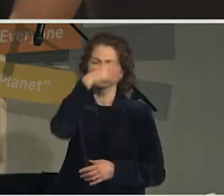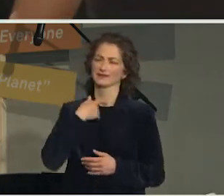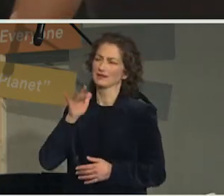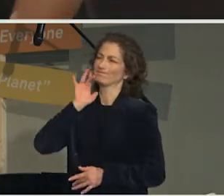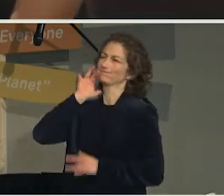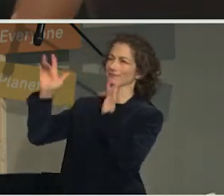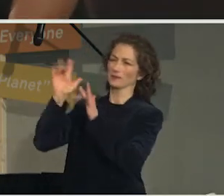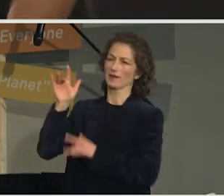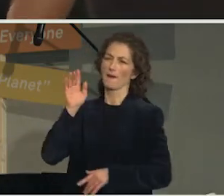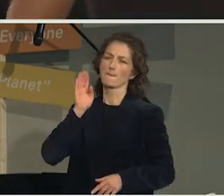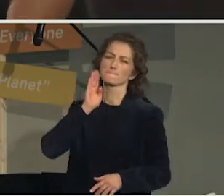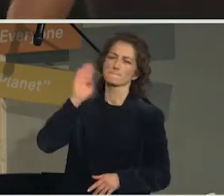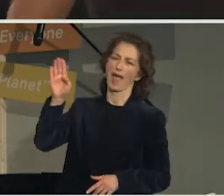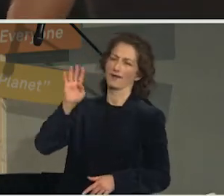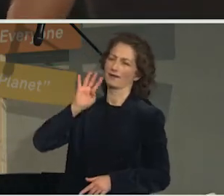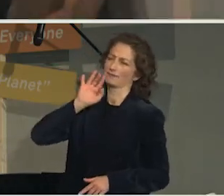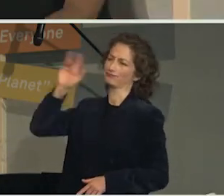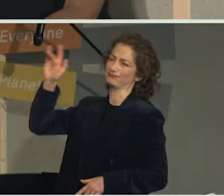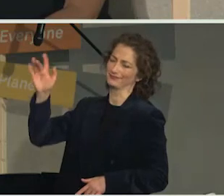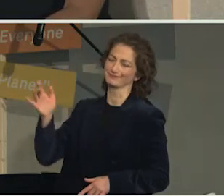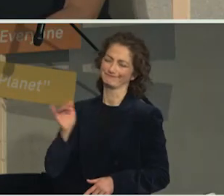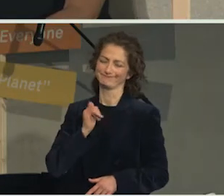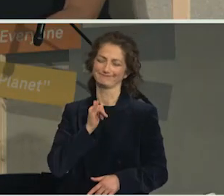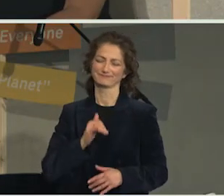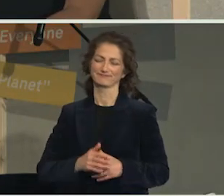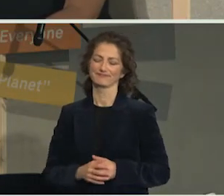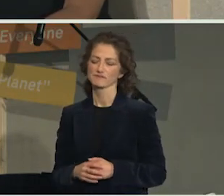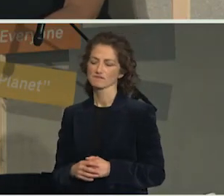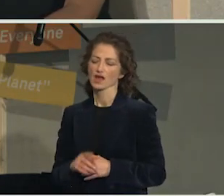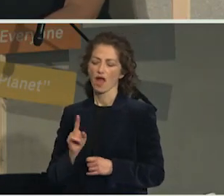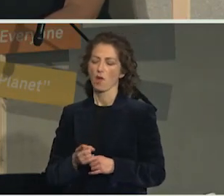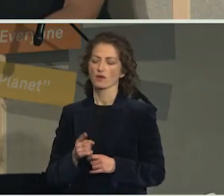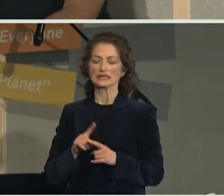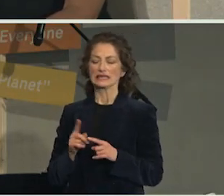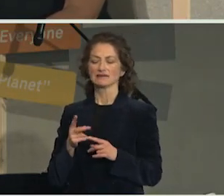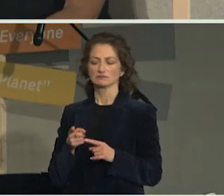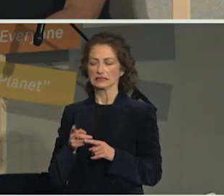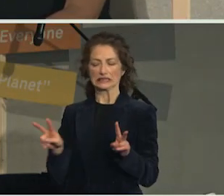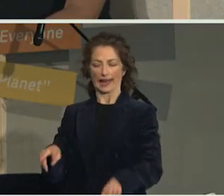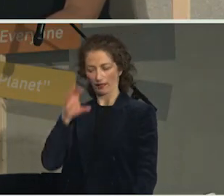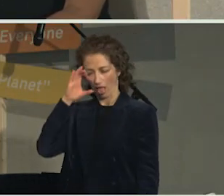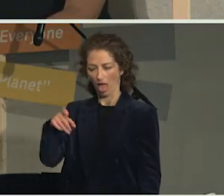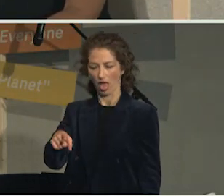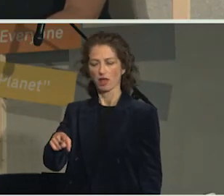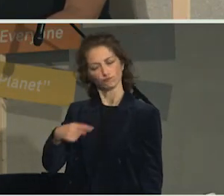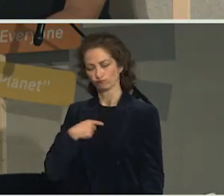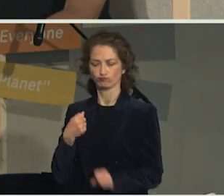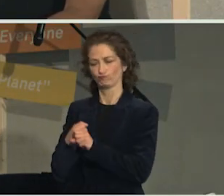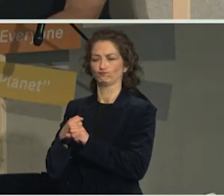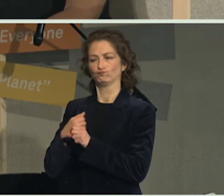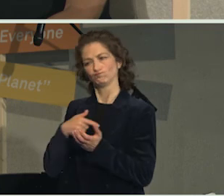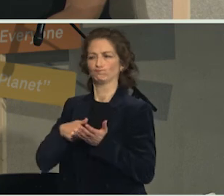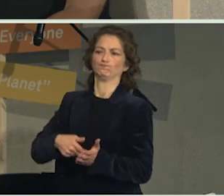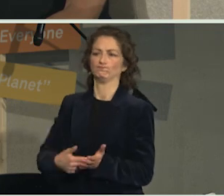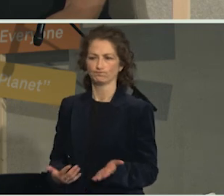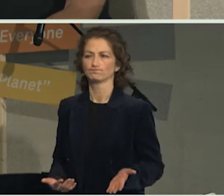to. And within that, within always standing up for injustices that you see, my question is, how do you actually,